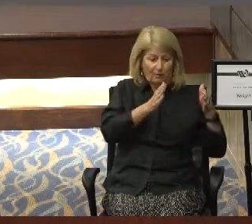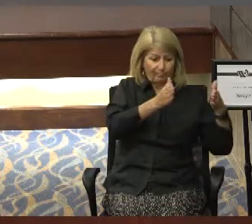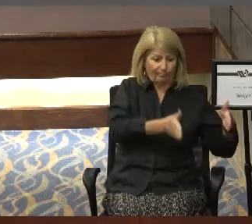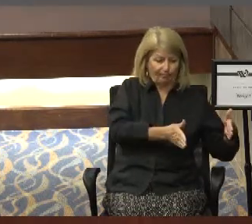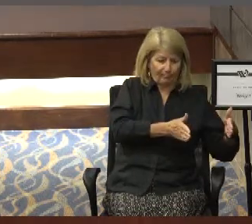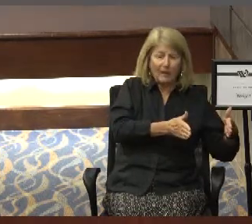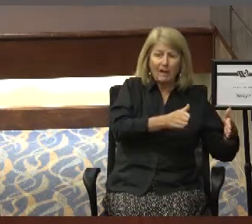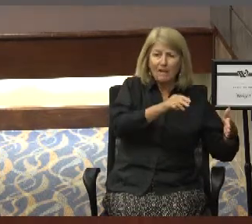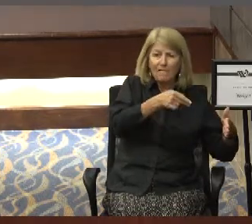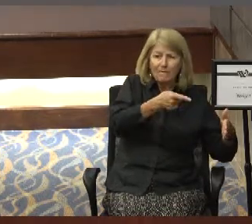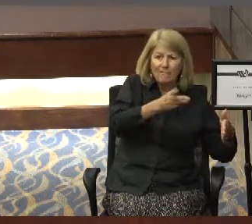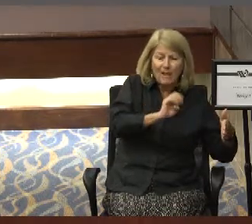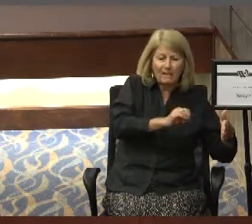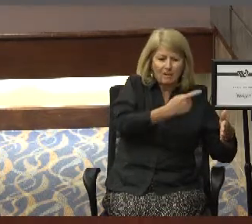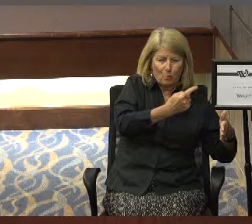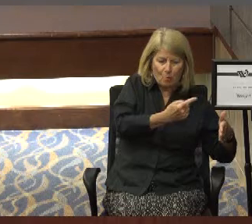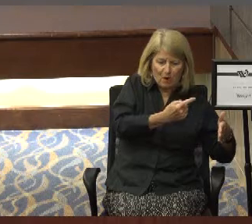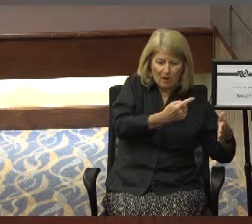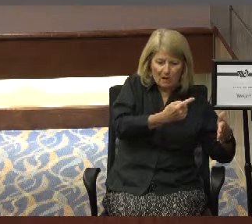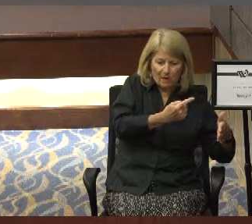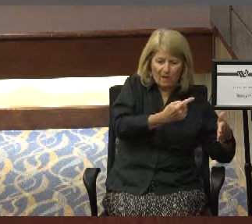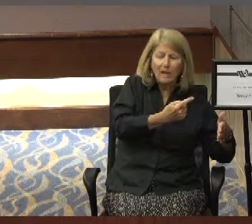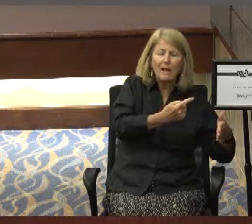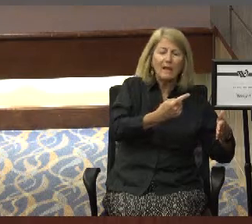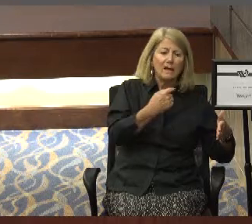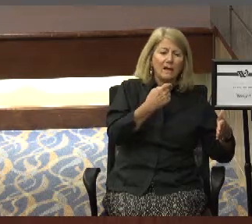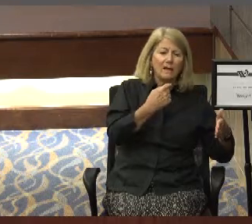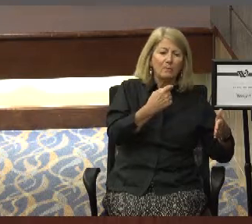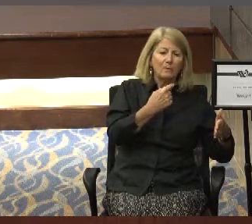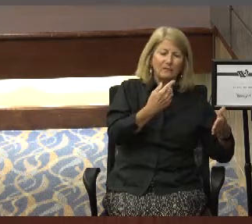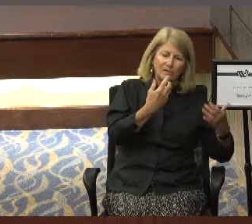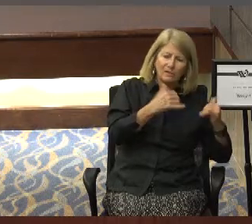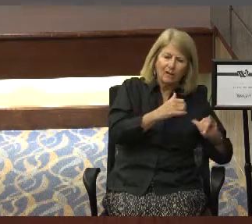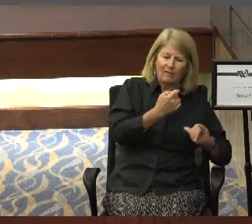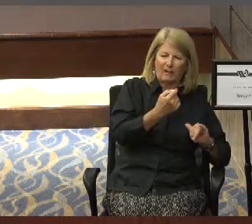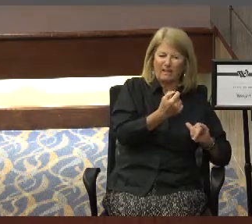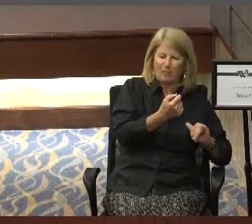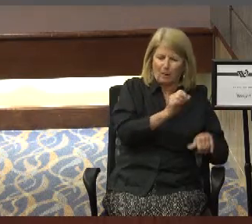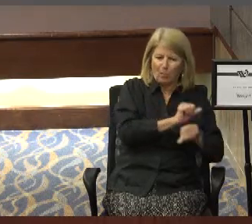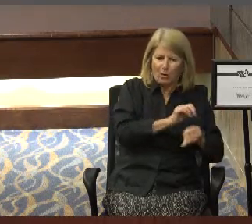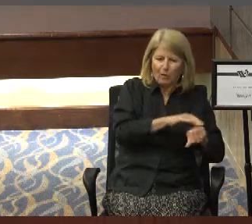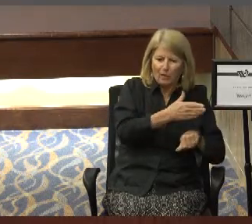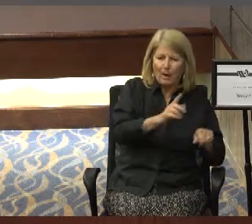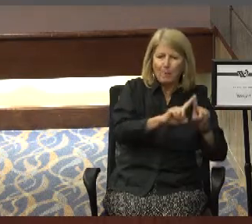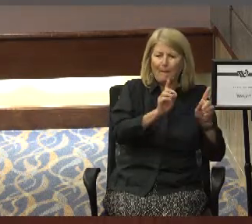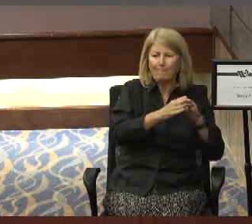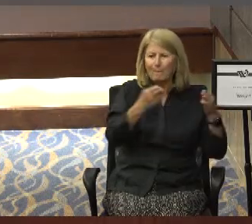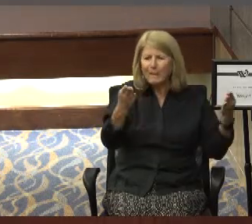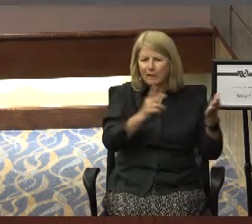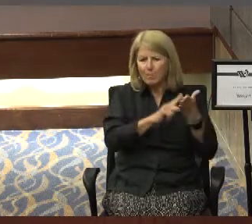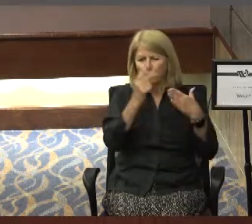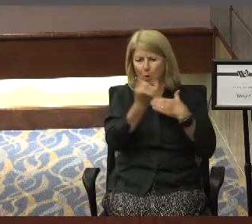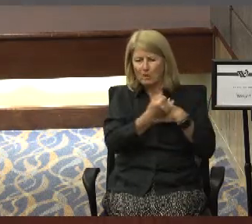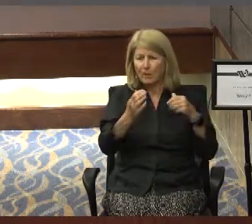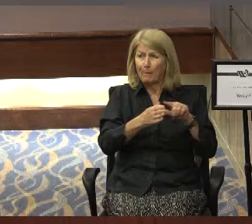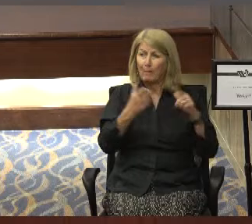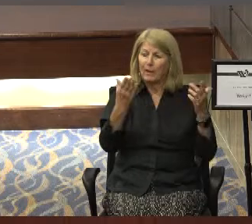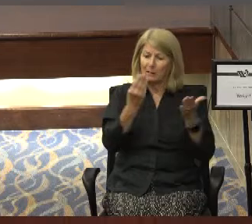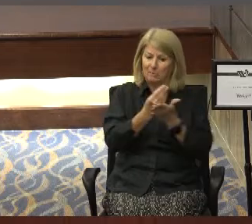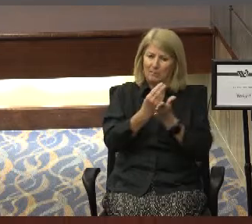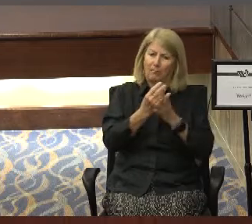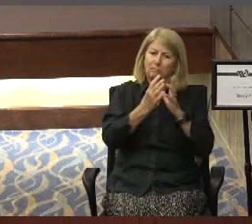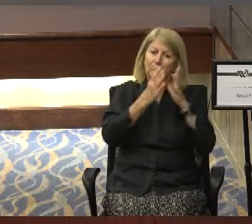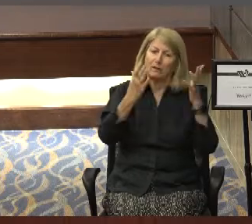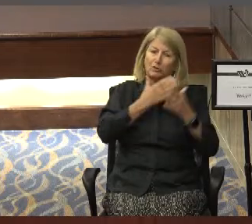is some of the wastewater lines. We still have some lift stations to work on there, but big projects and big dollars, and much